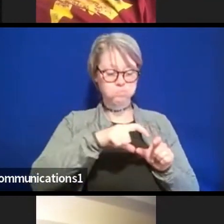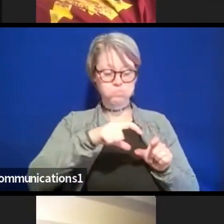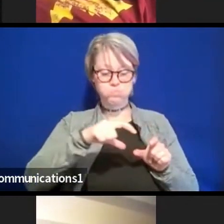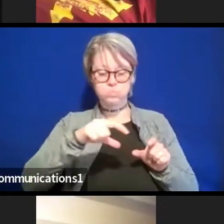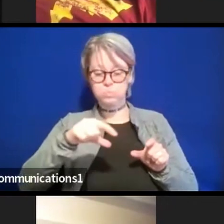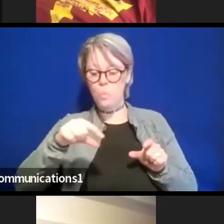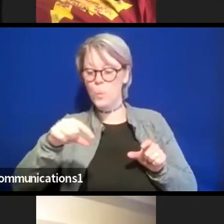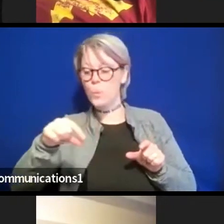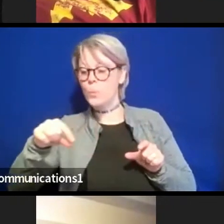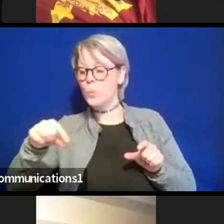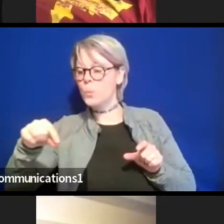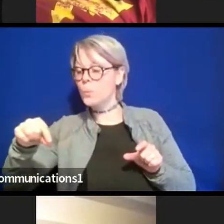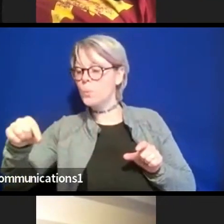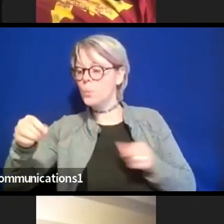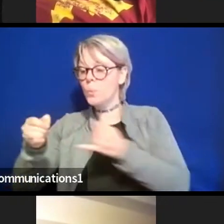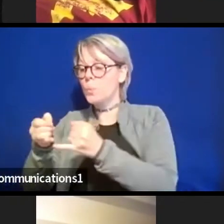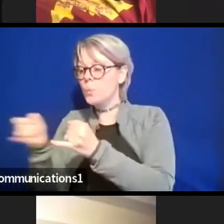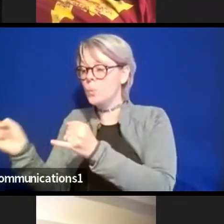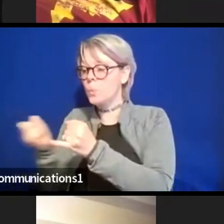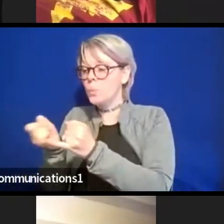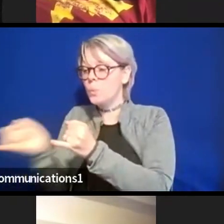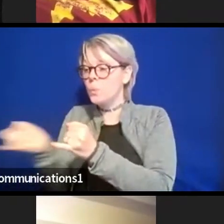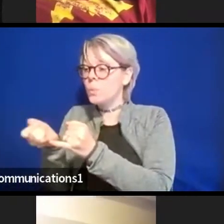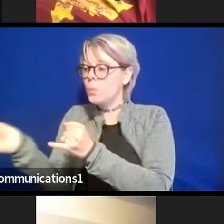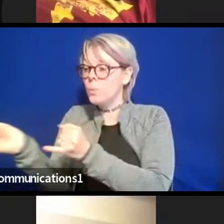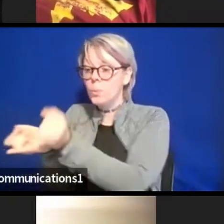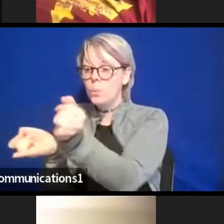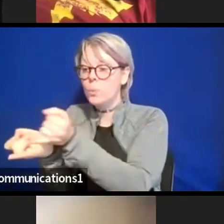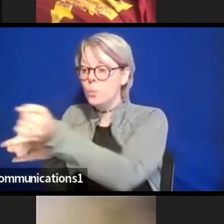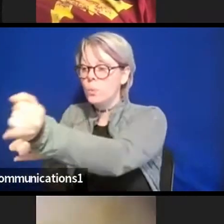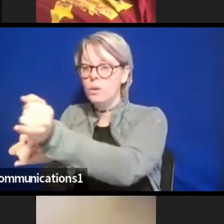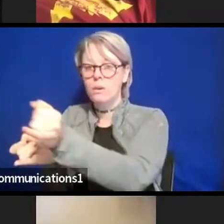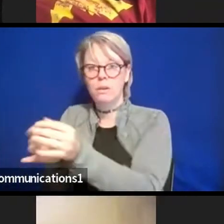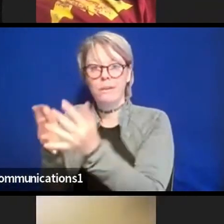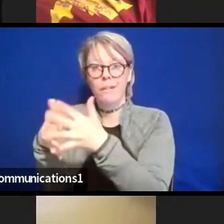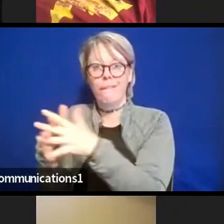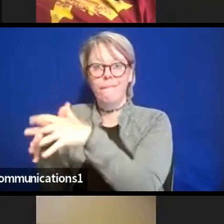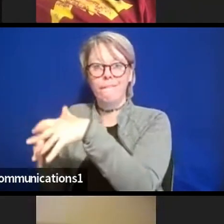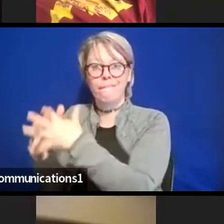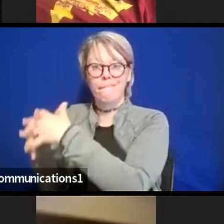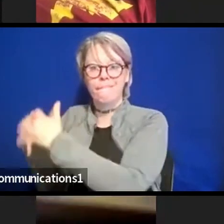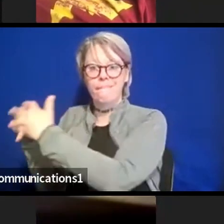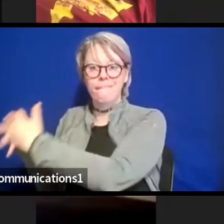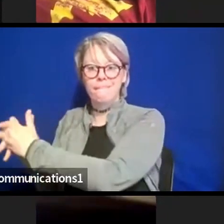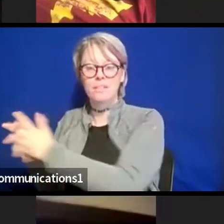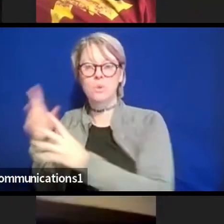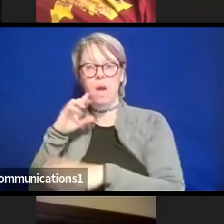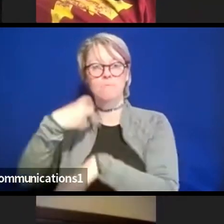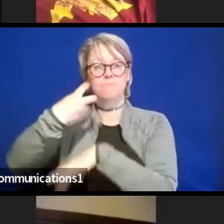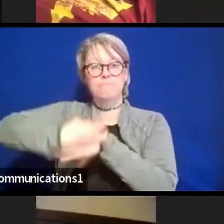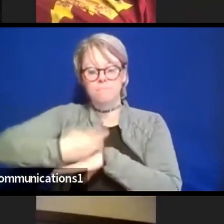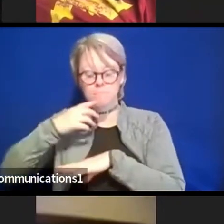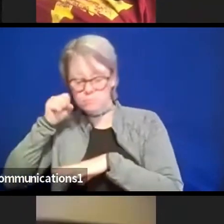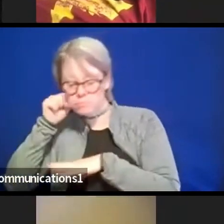proliferate wildly. It was hard to keep track of as it nodded with its neighbors, so I lay down on my stomach and lowered my